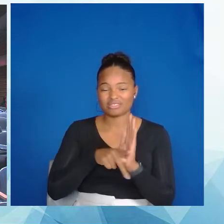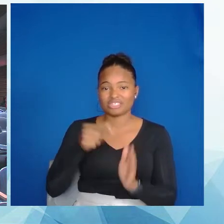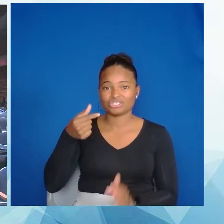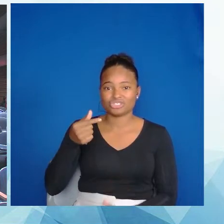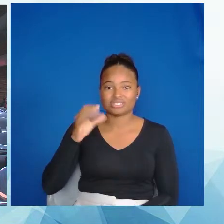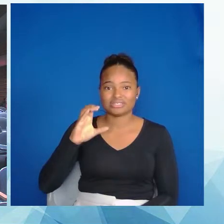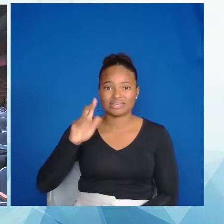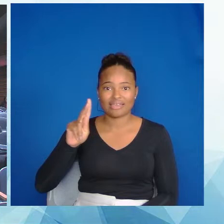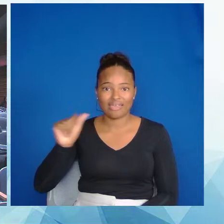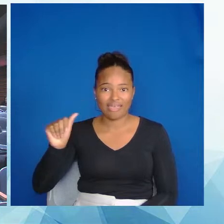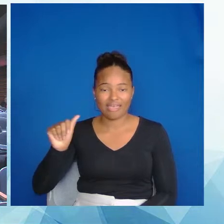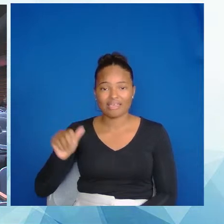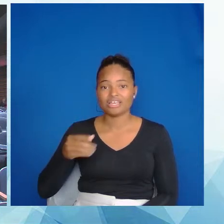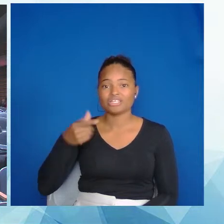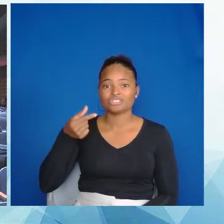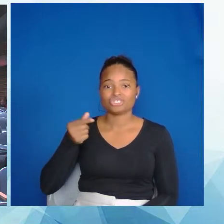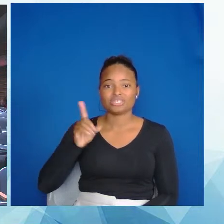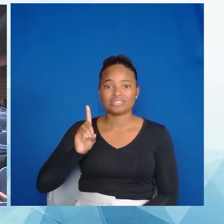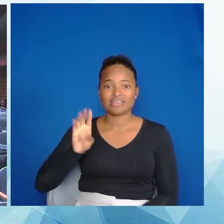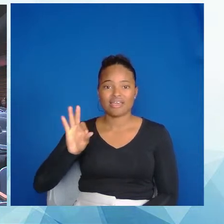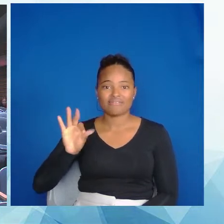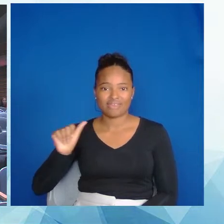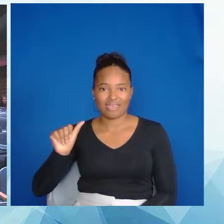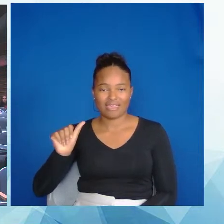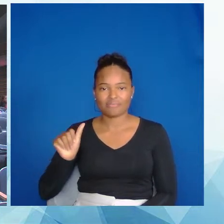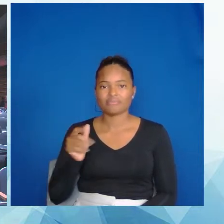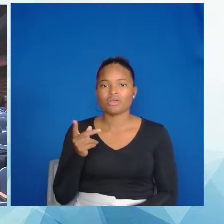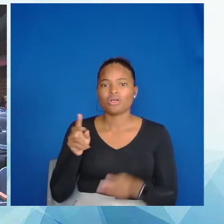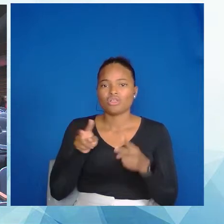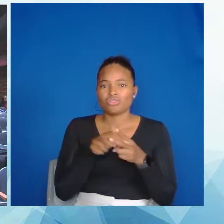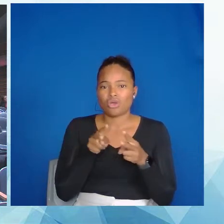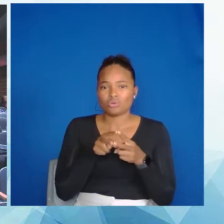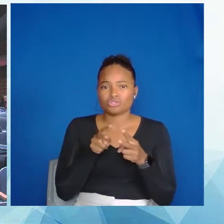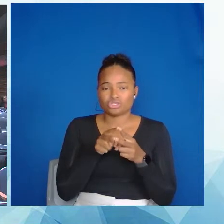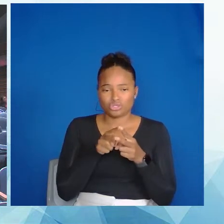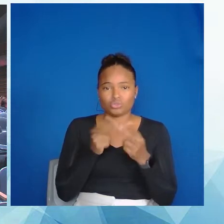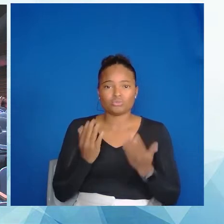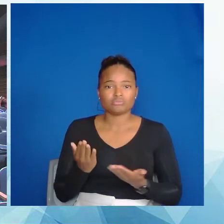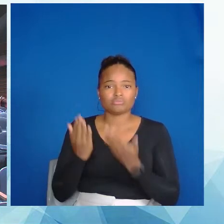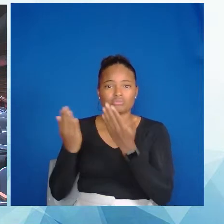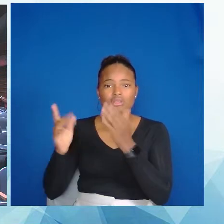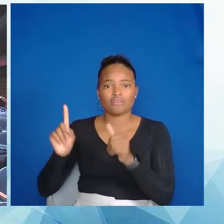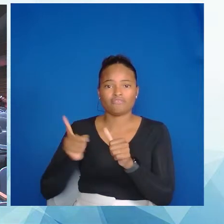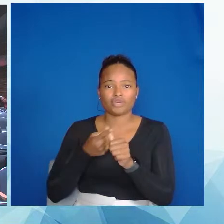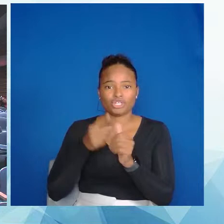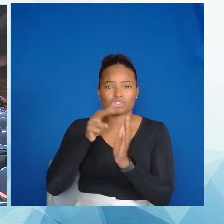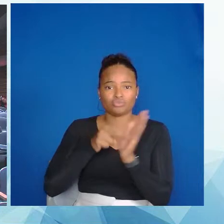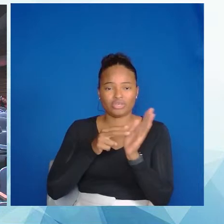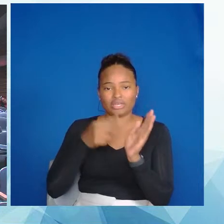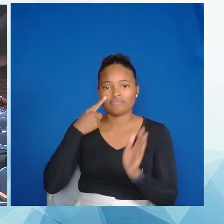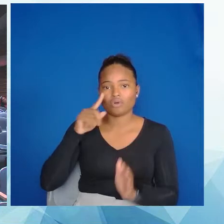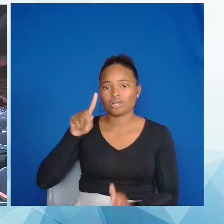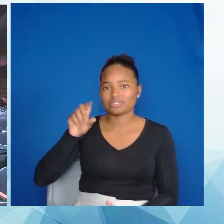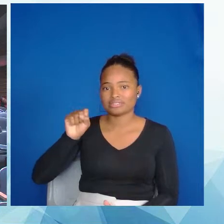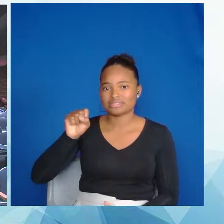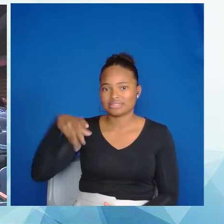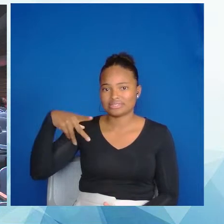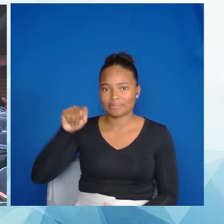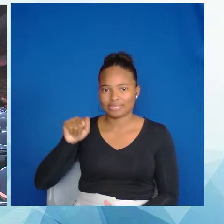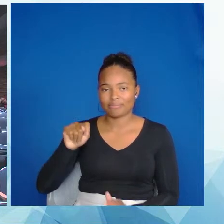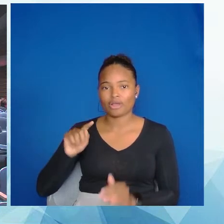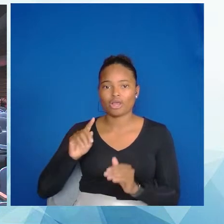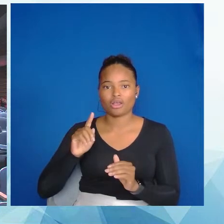and GDFA. They were brought for a first read at the September board meeting.